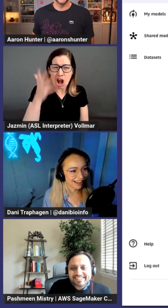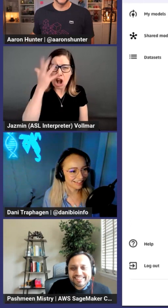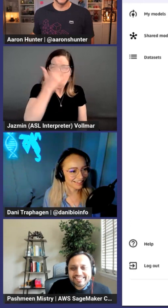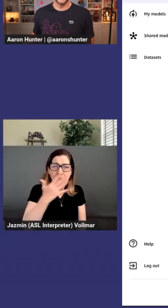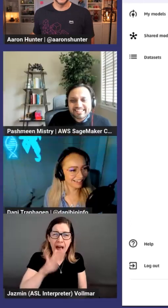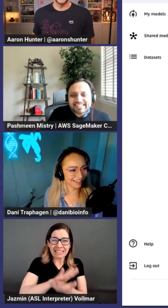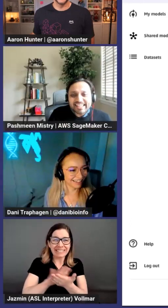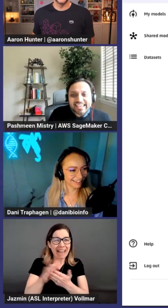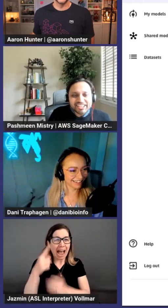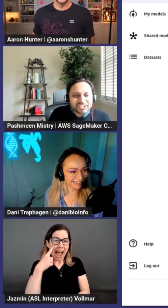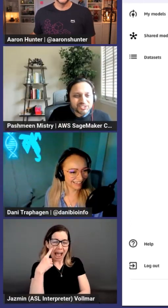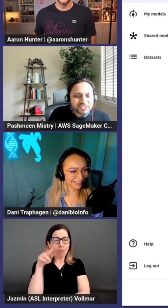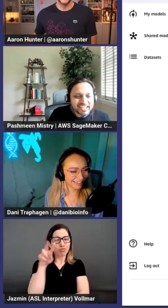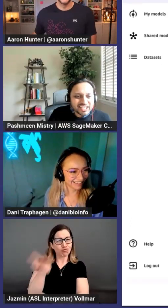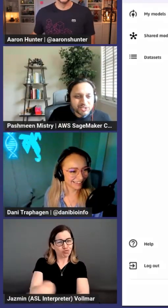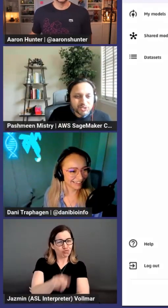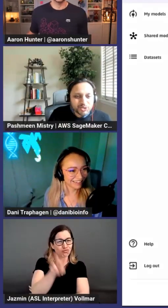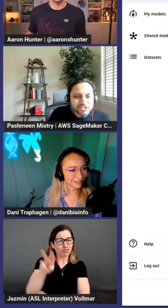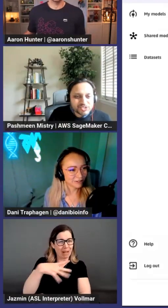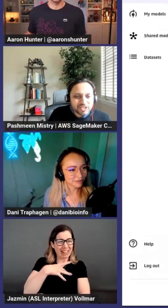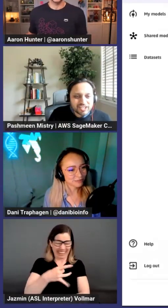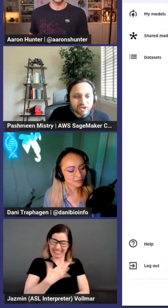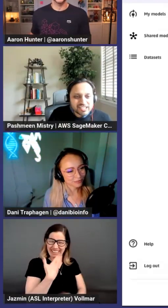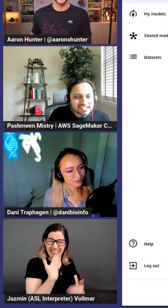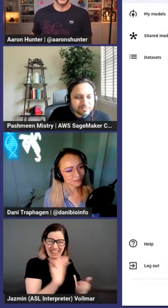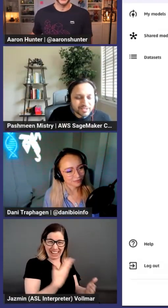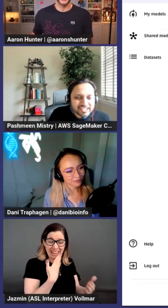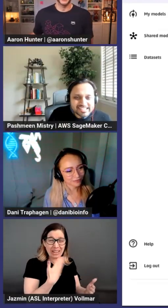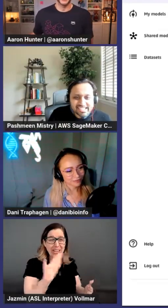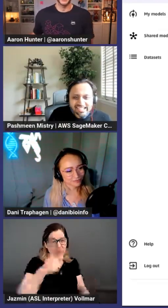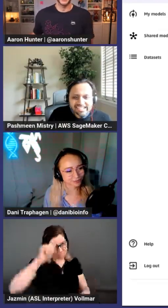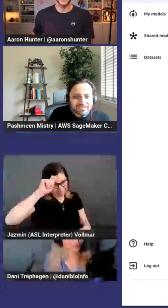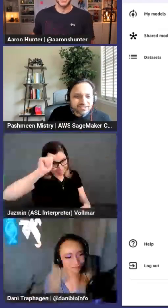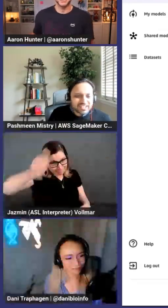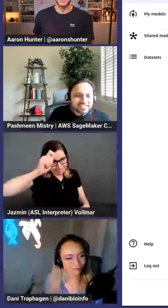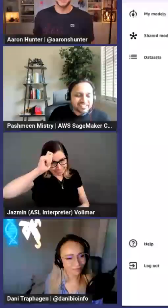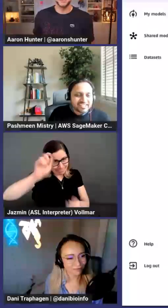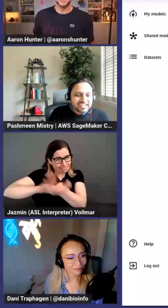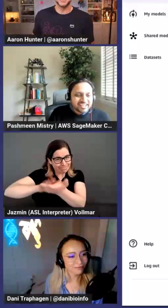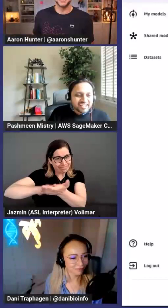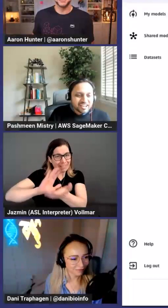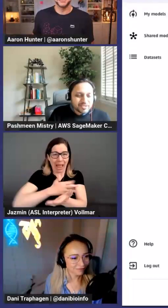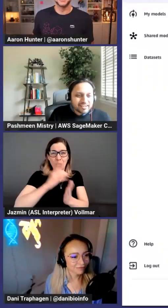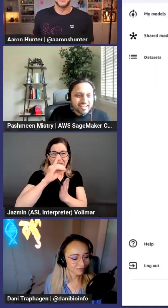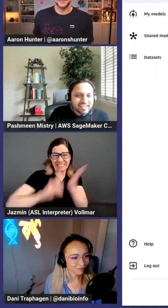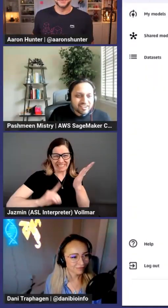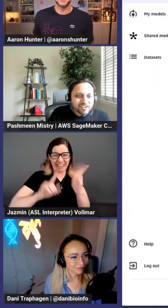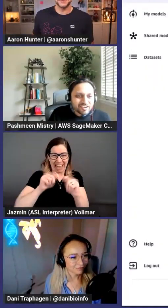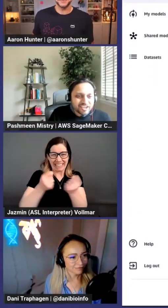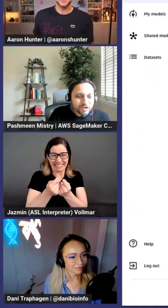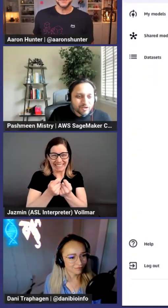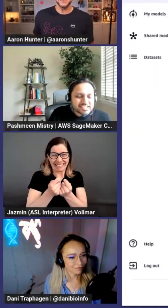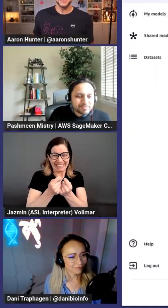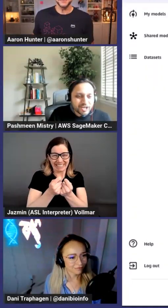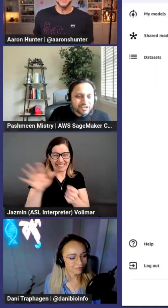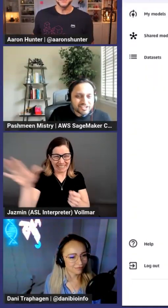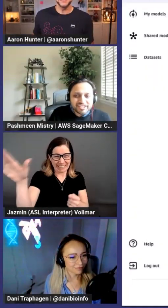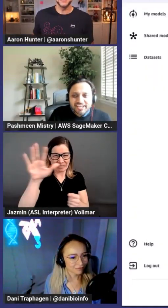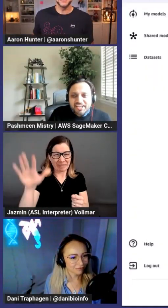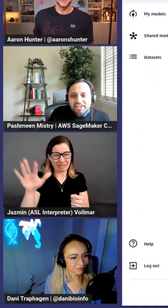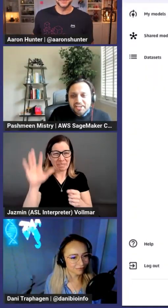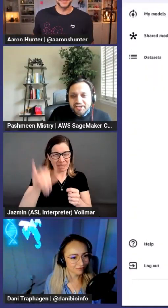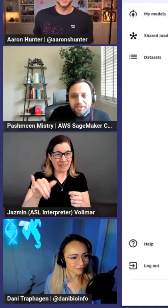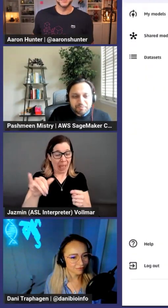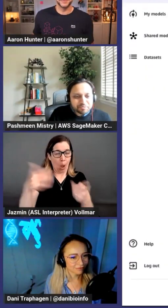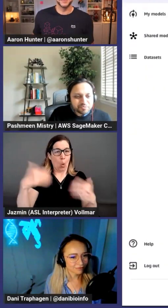on the eyes. Thank you. Kudos to our awesome design team out there that raised the bar